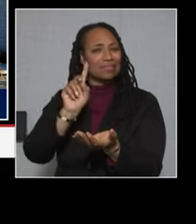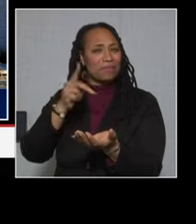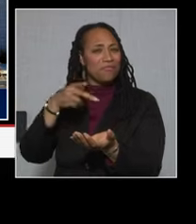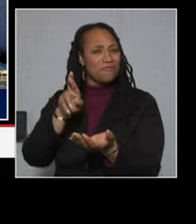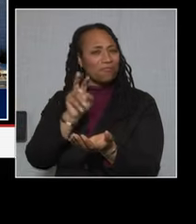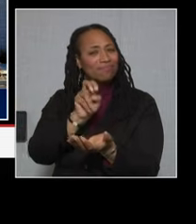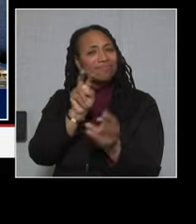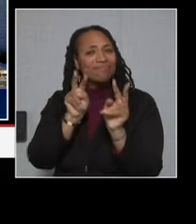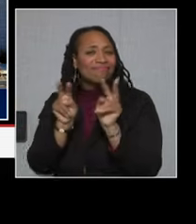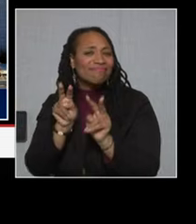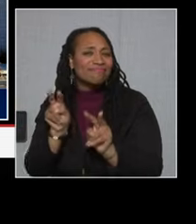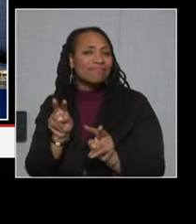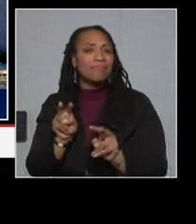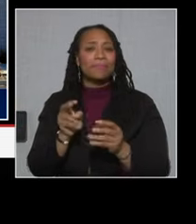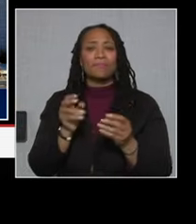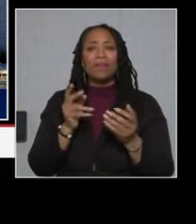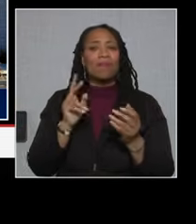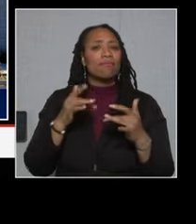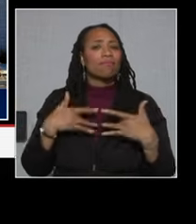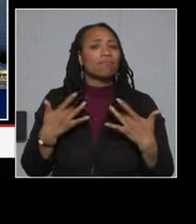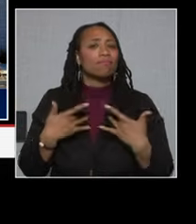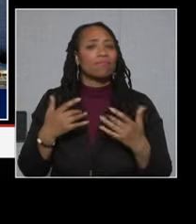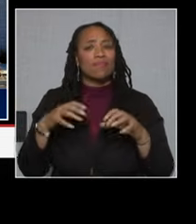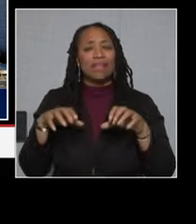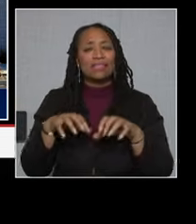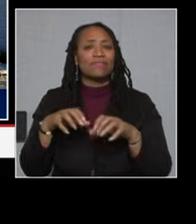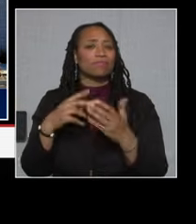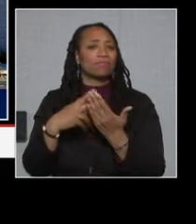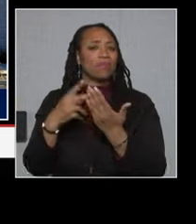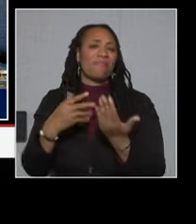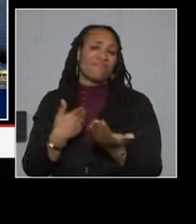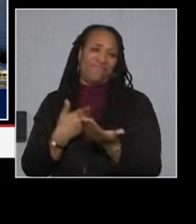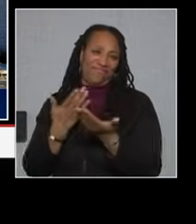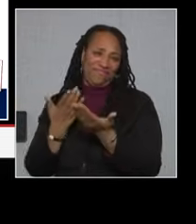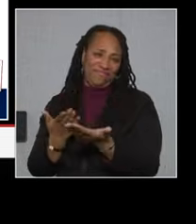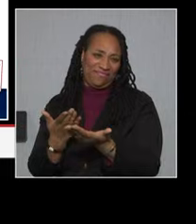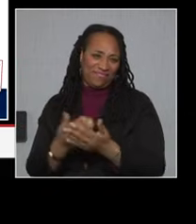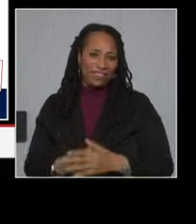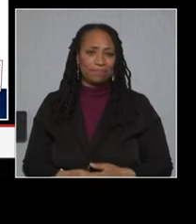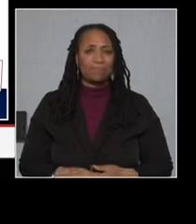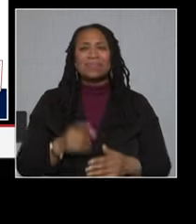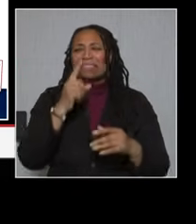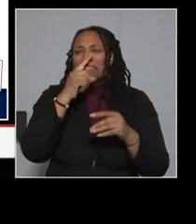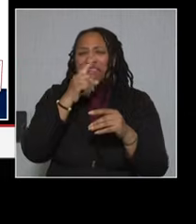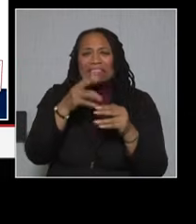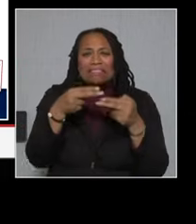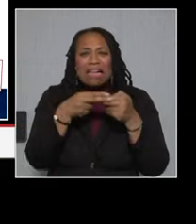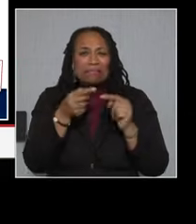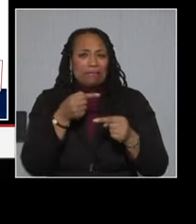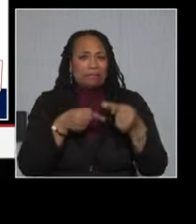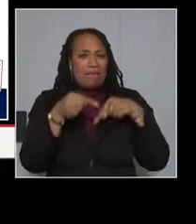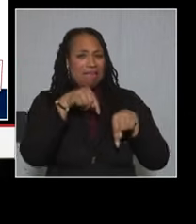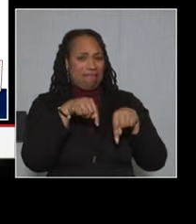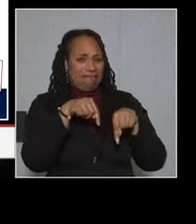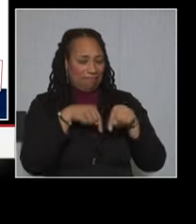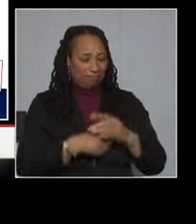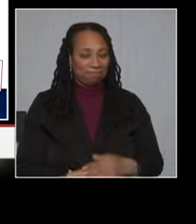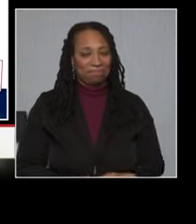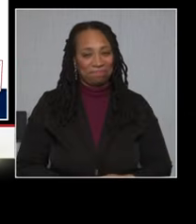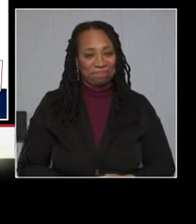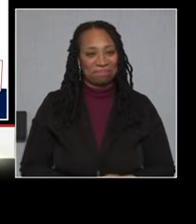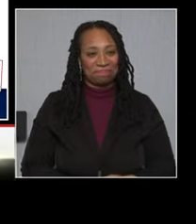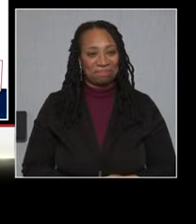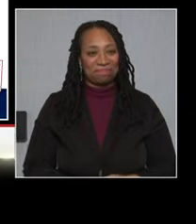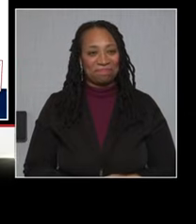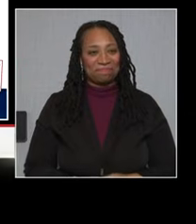at Fort DuPont. You can go one slide back. And also for Rec for All.